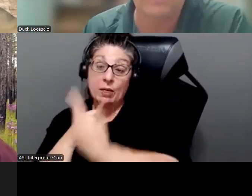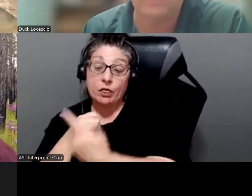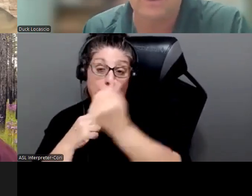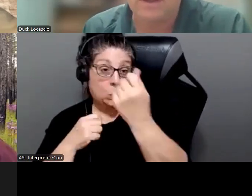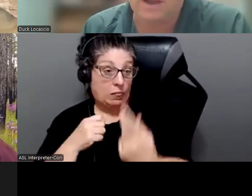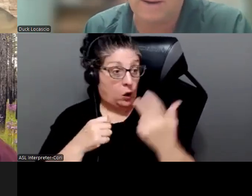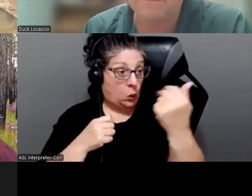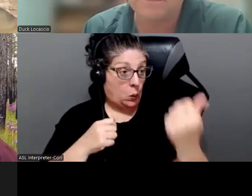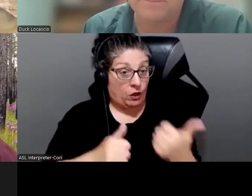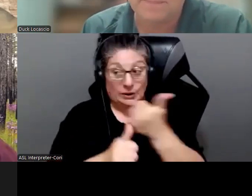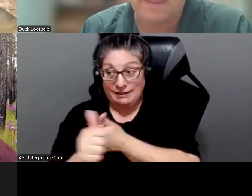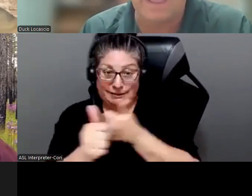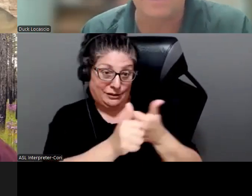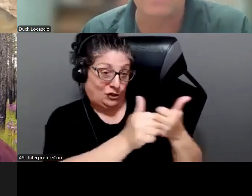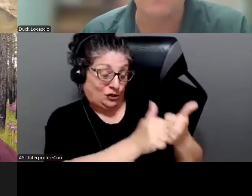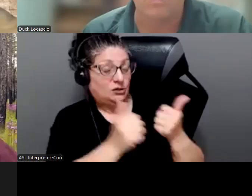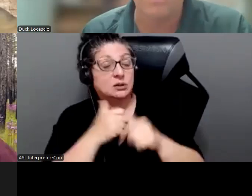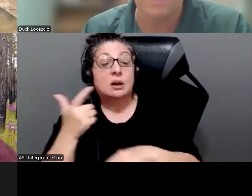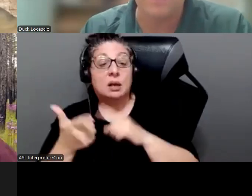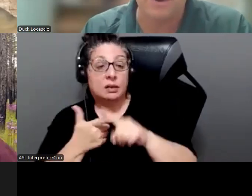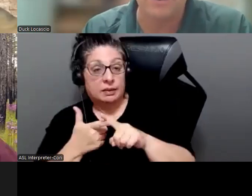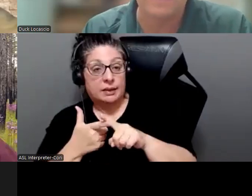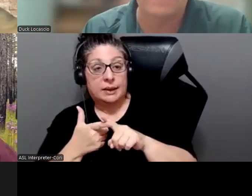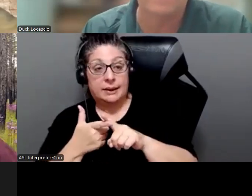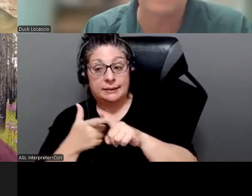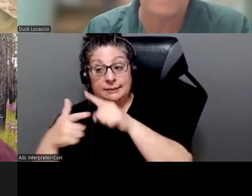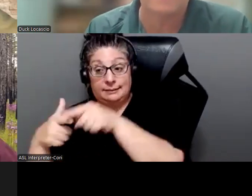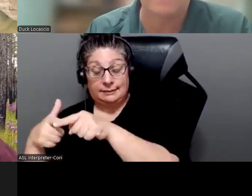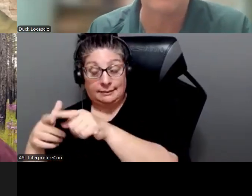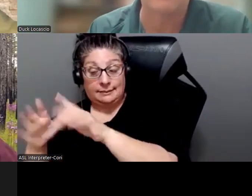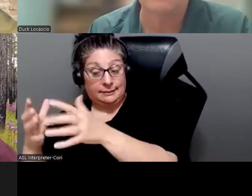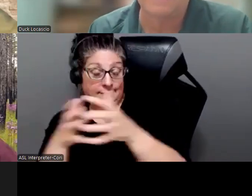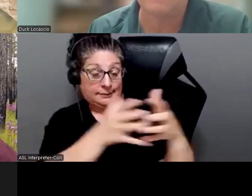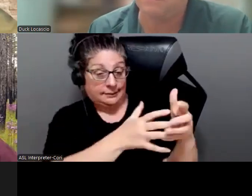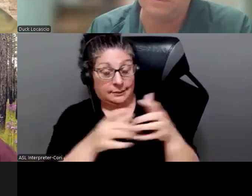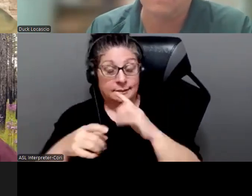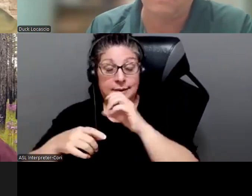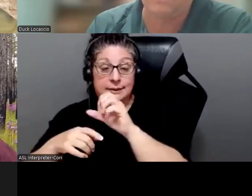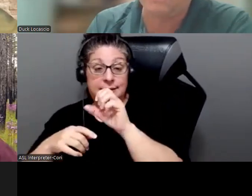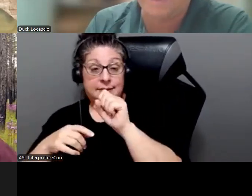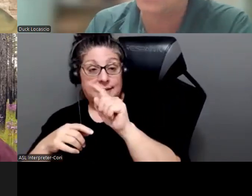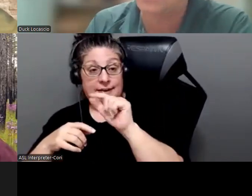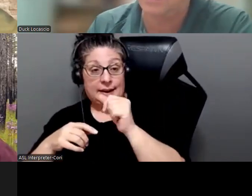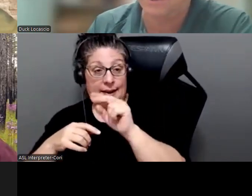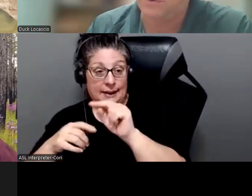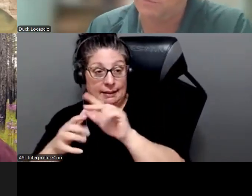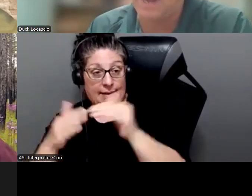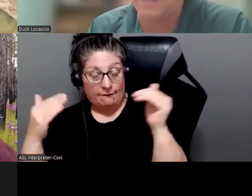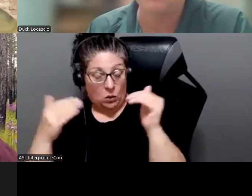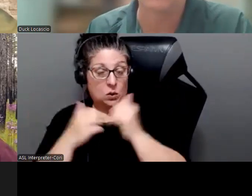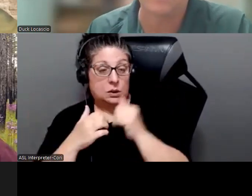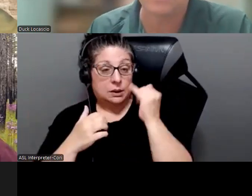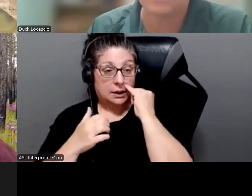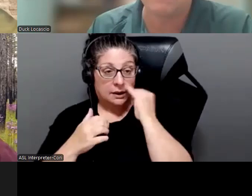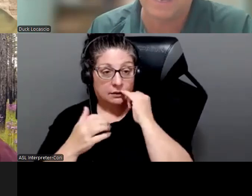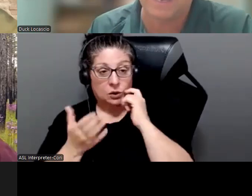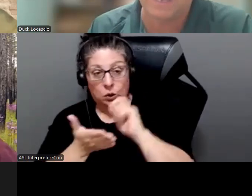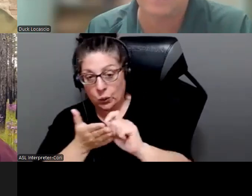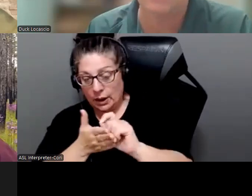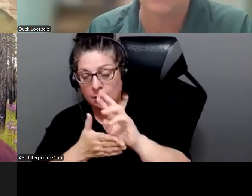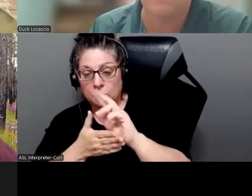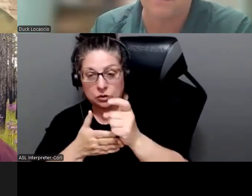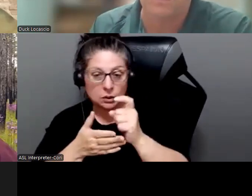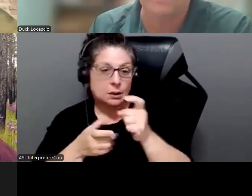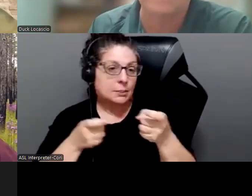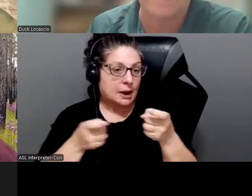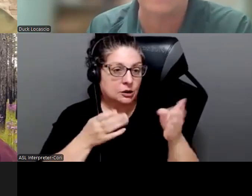those. And then within those, at the stand level, when we're actually, writing prescriptions and management plans